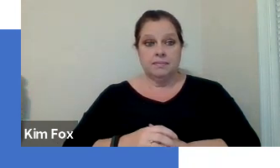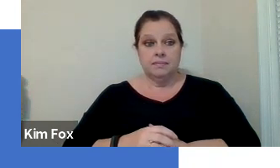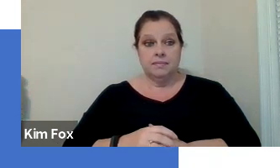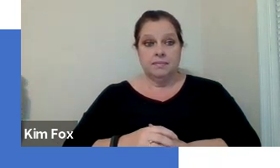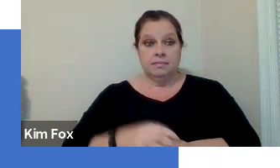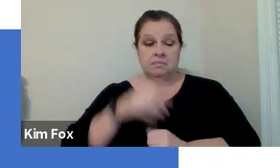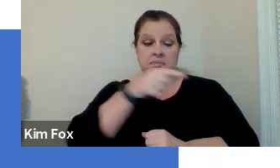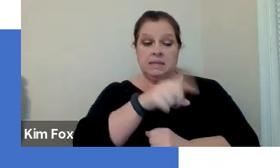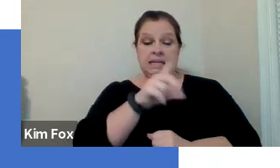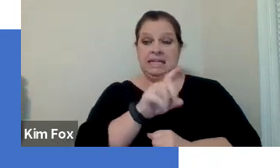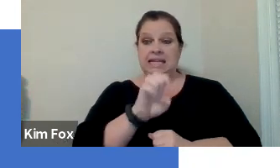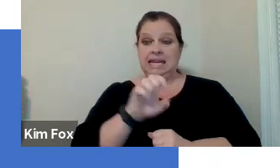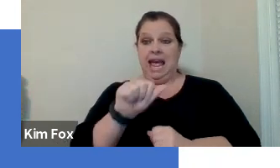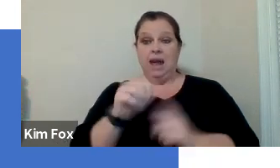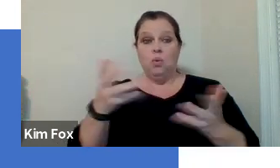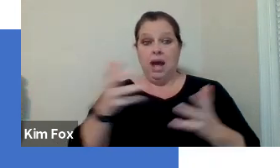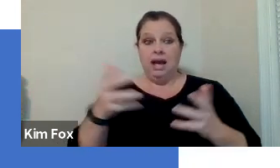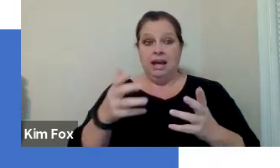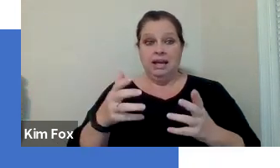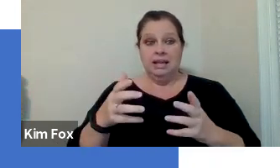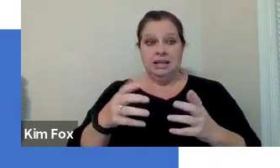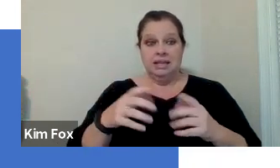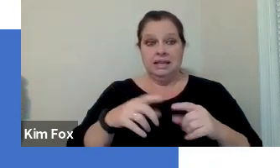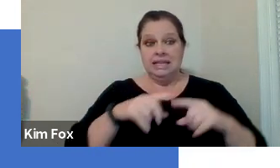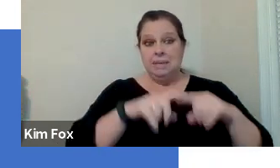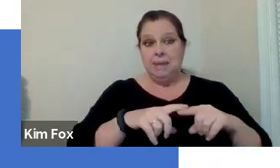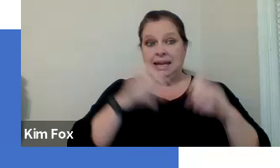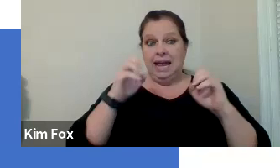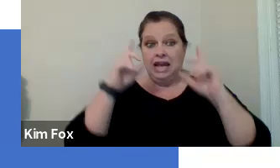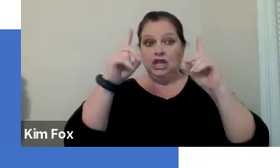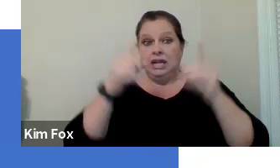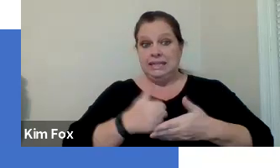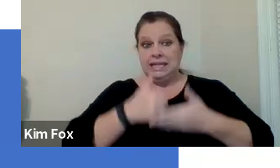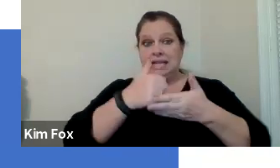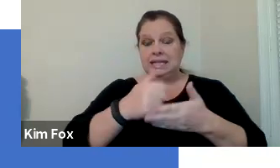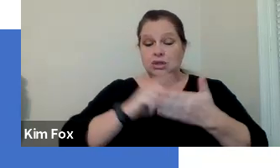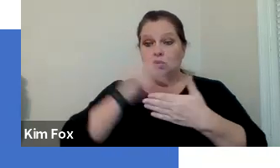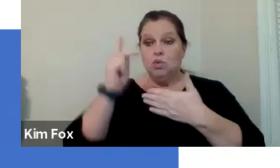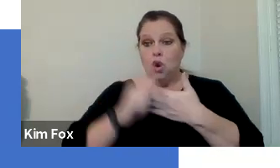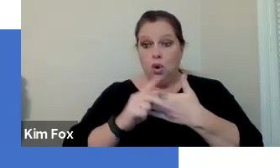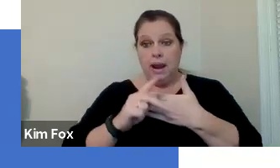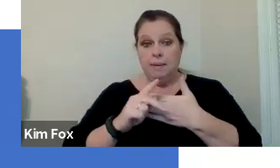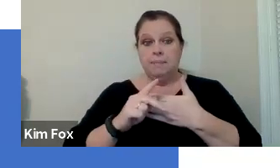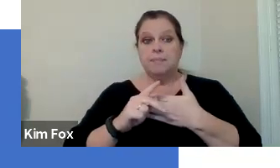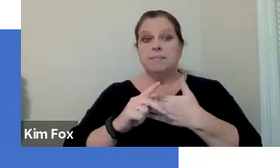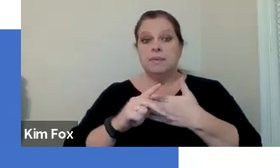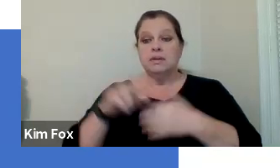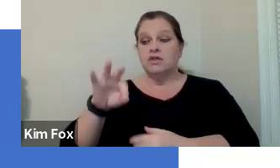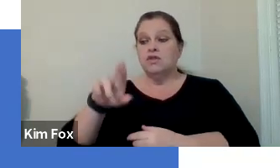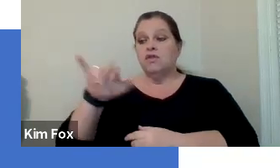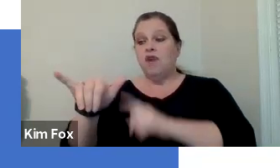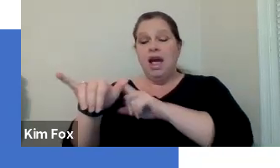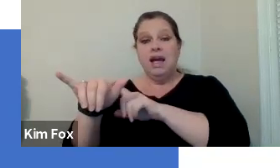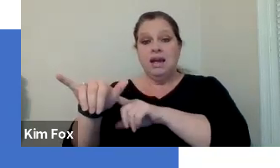The DEA, which stands for the Survivor and Dependents Educational Assistance Program, and the Frye Scholarship, which